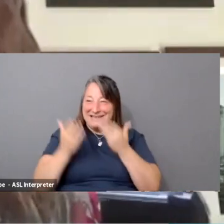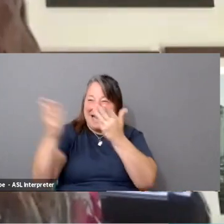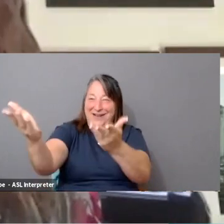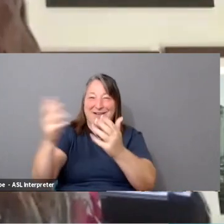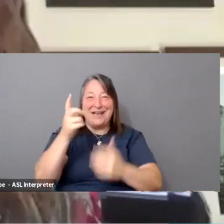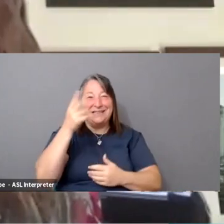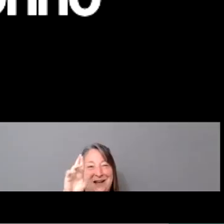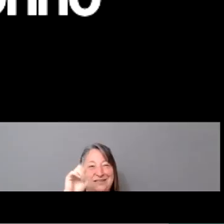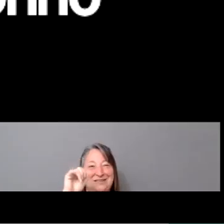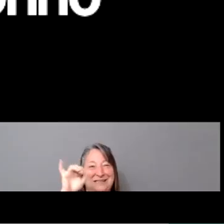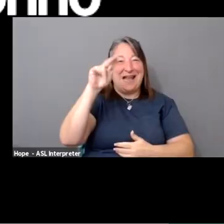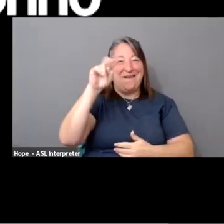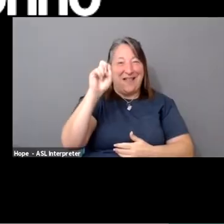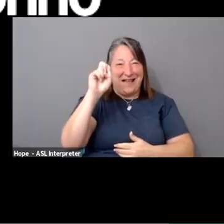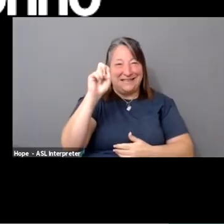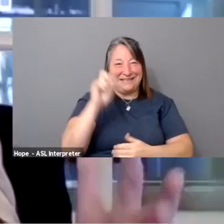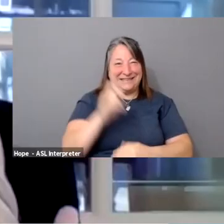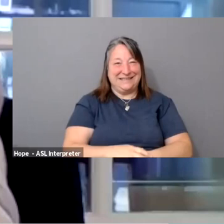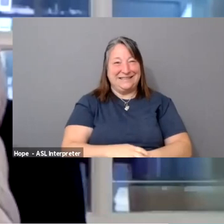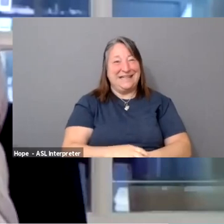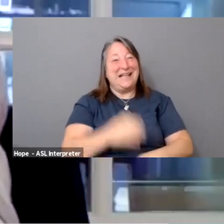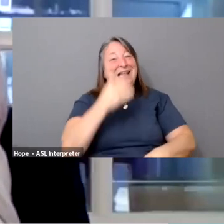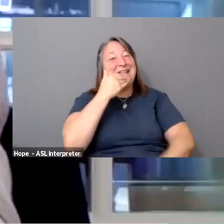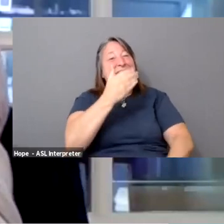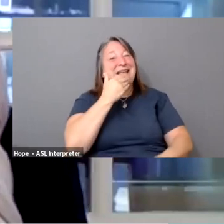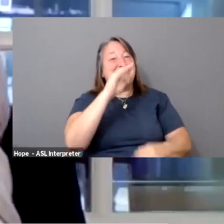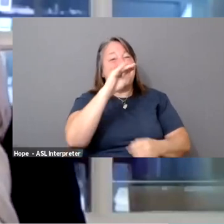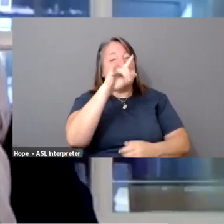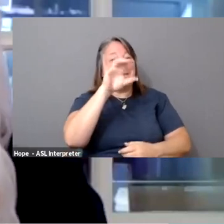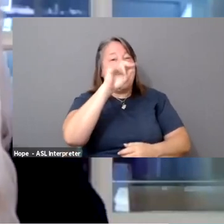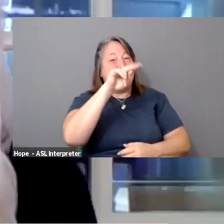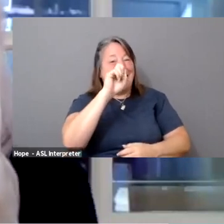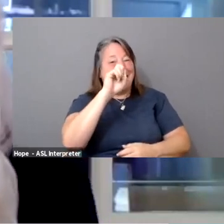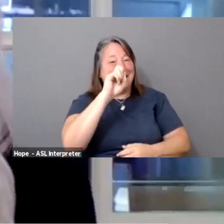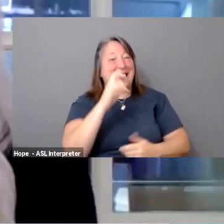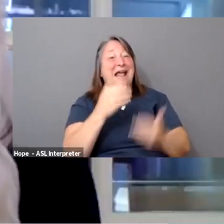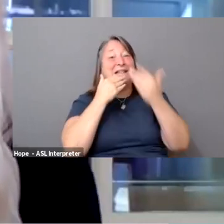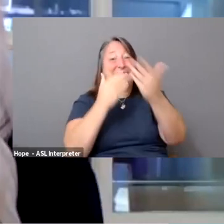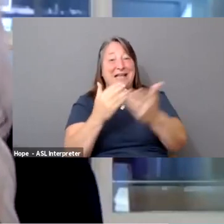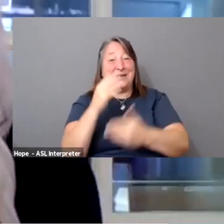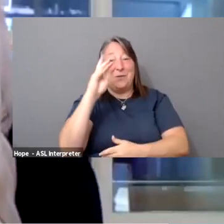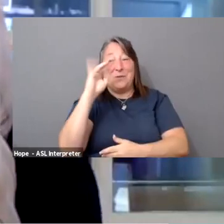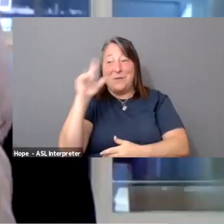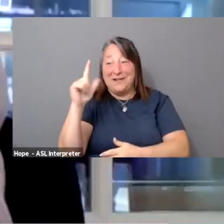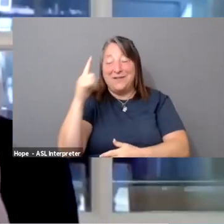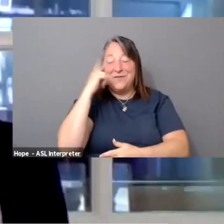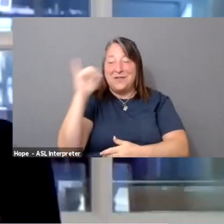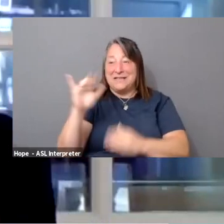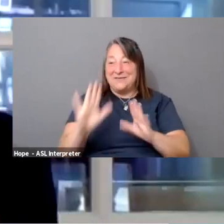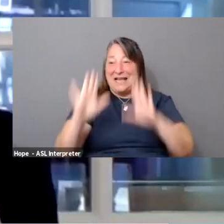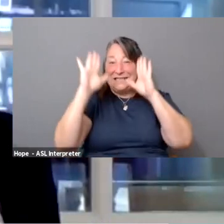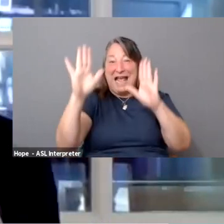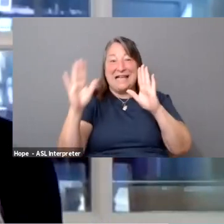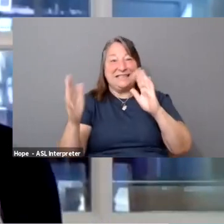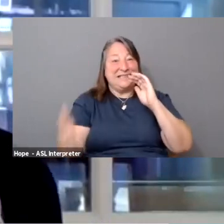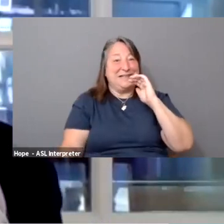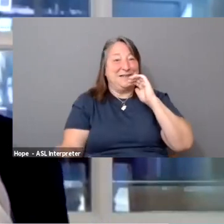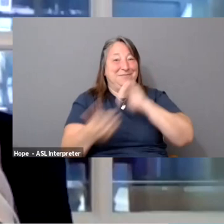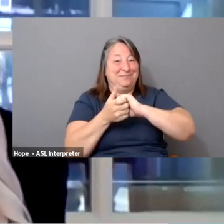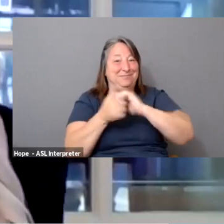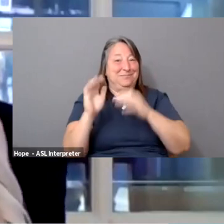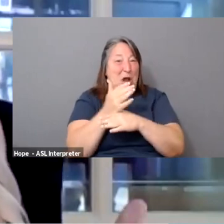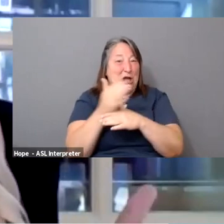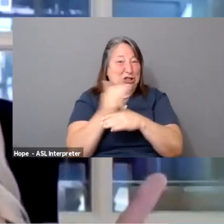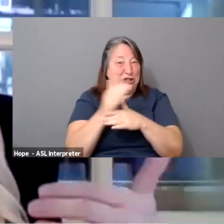Dr. Caroline. Thank you, Madeline, and thank you, Will, for this fantastic collaboration.